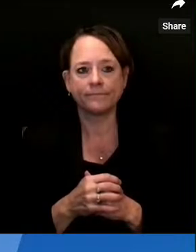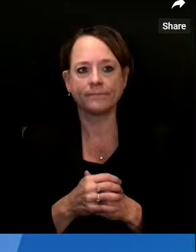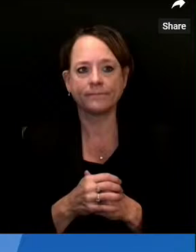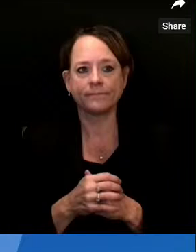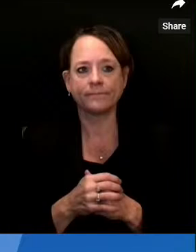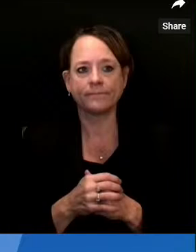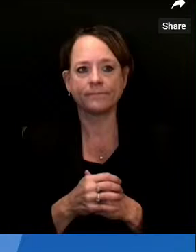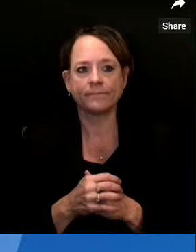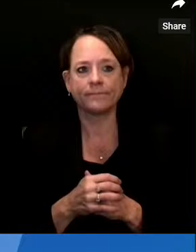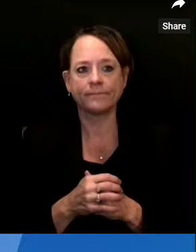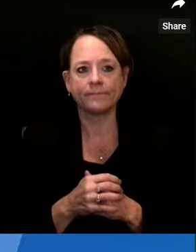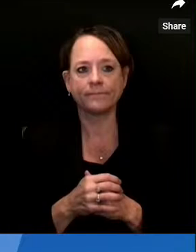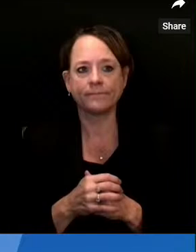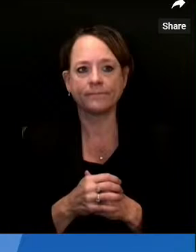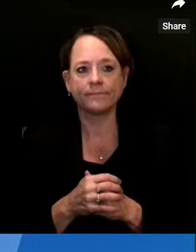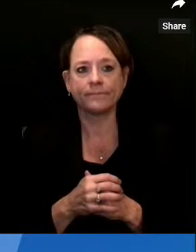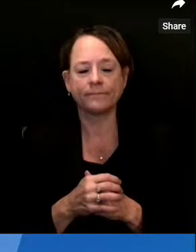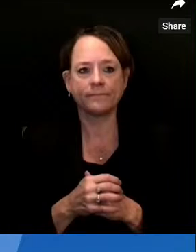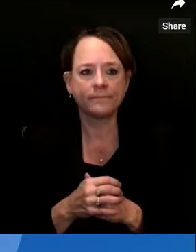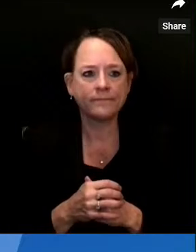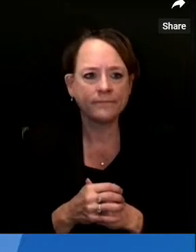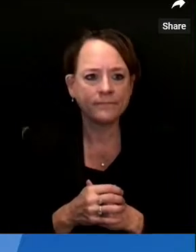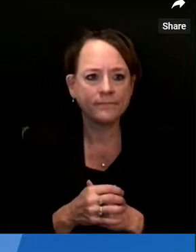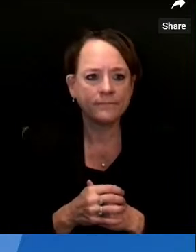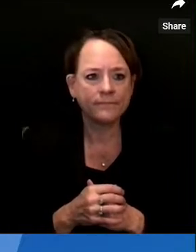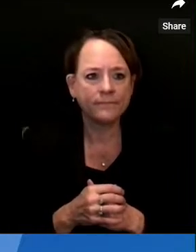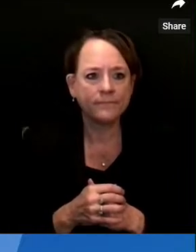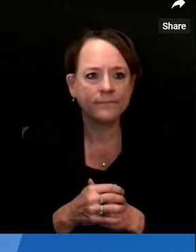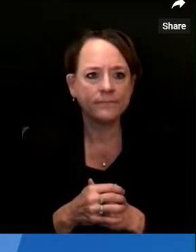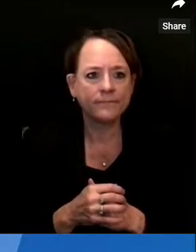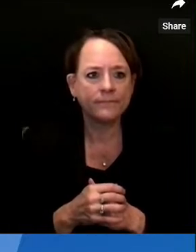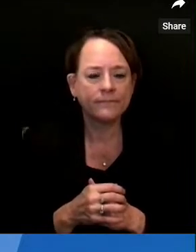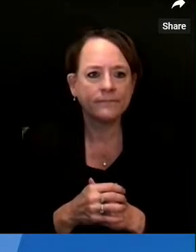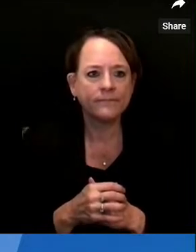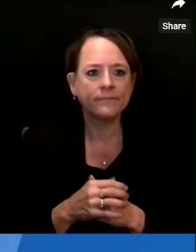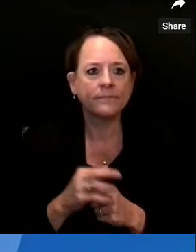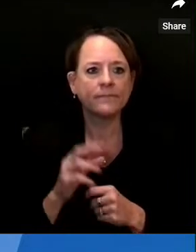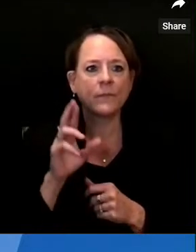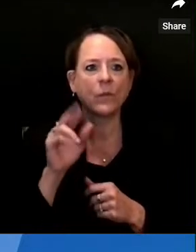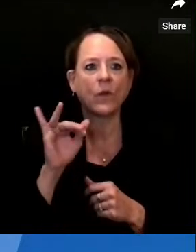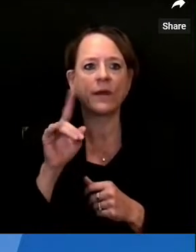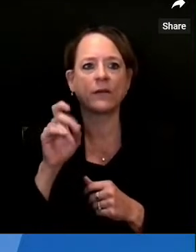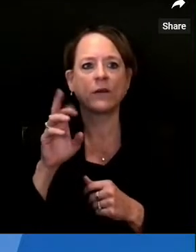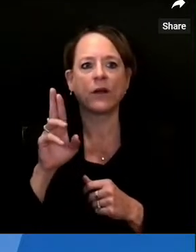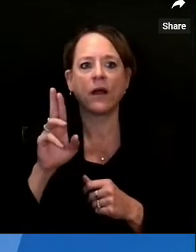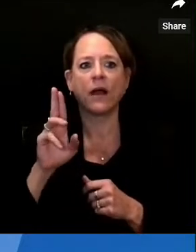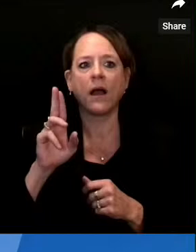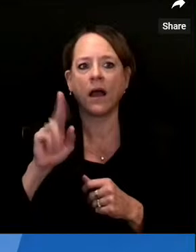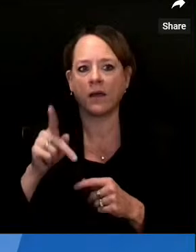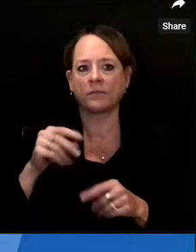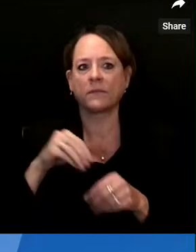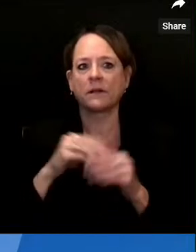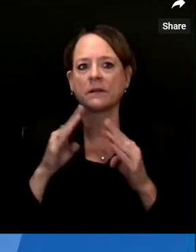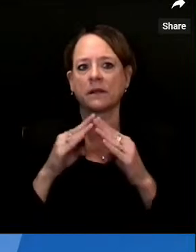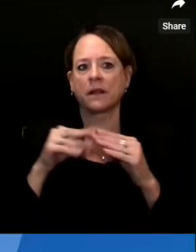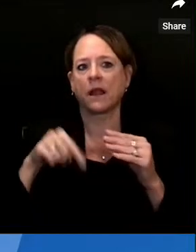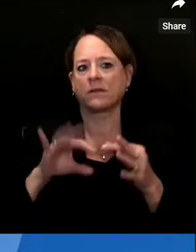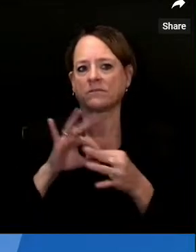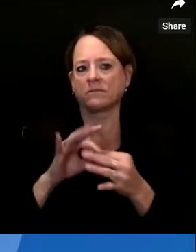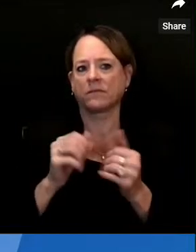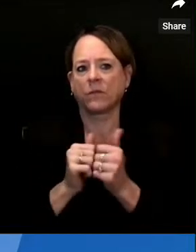people from really all over the world are in Sheboygan County. In what way, if any, is the state involved